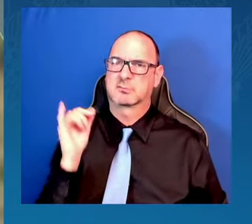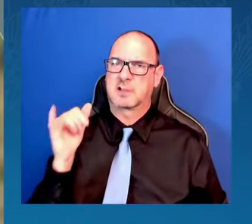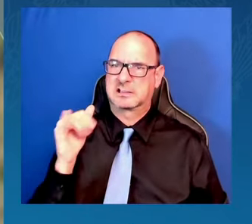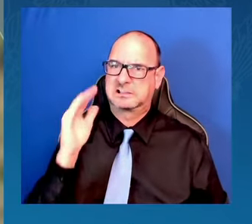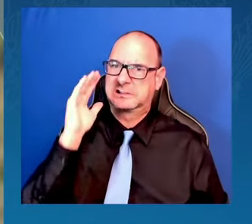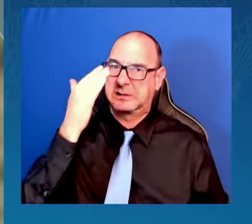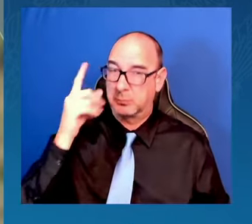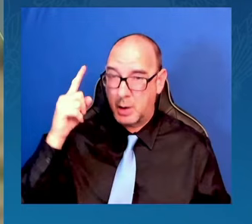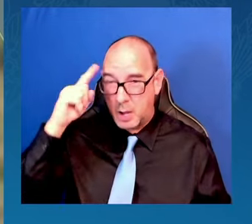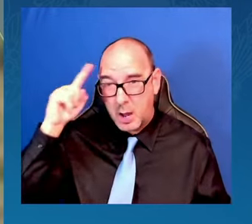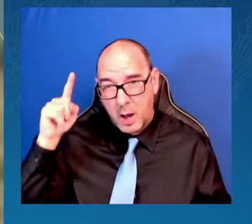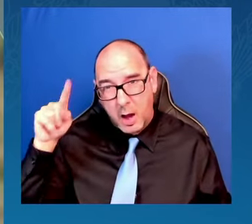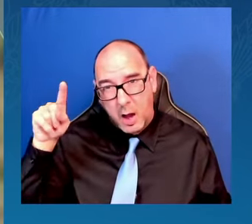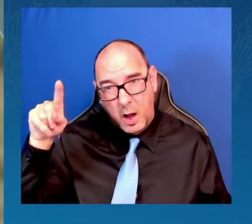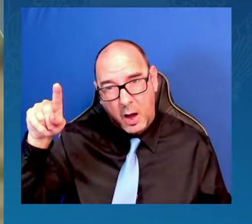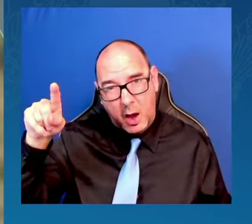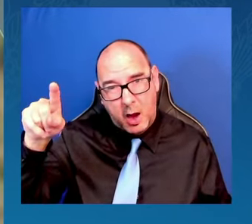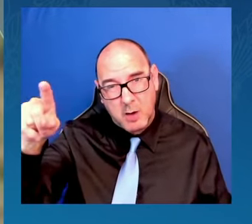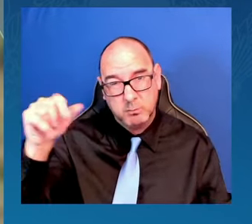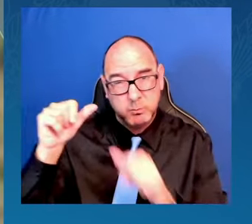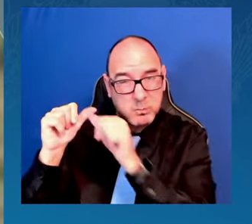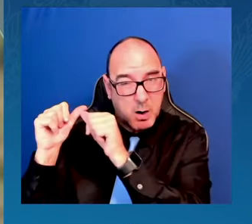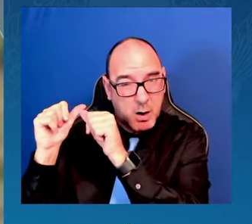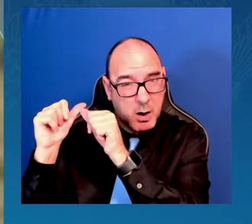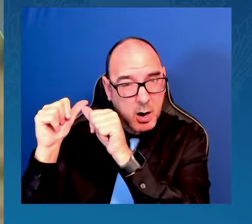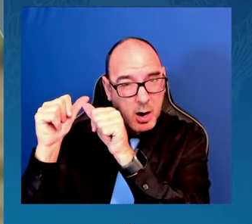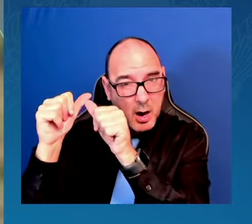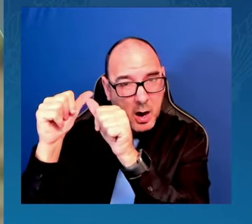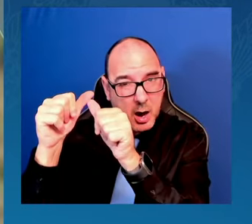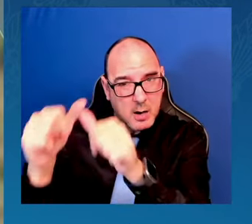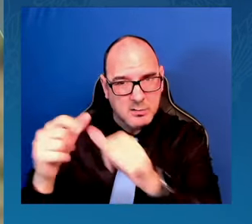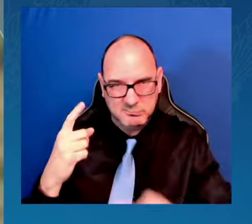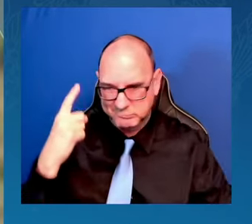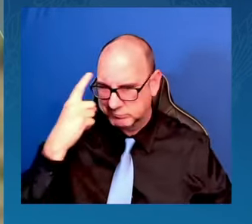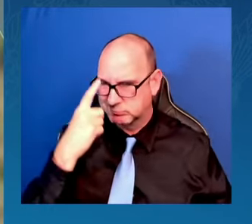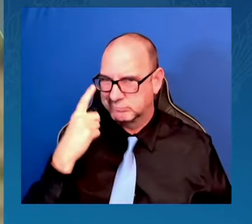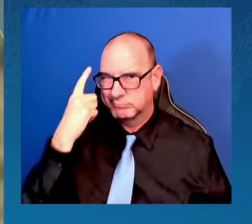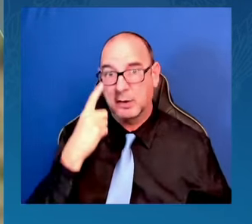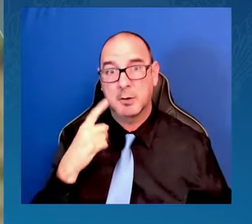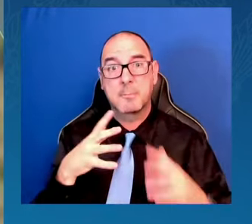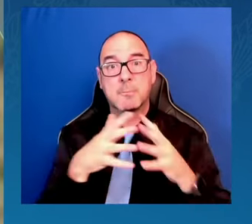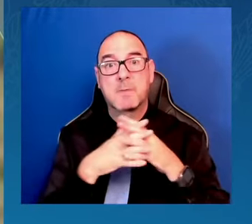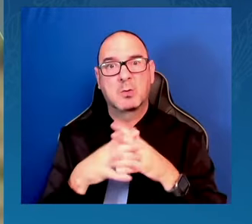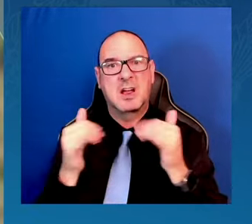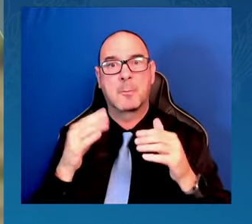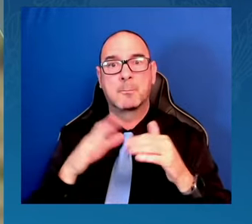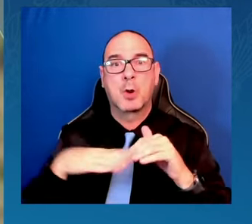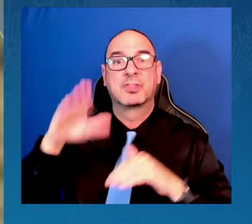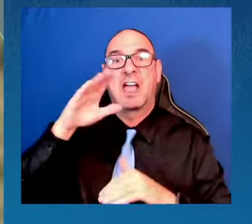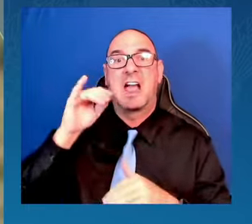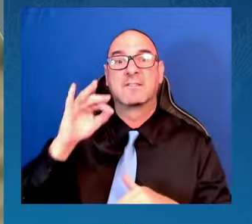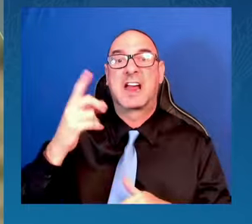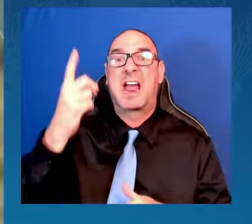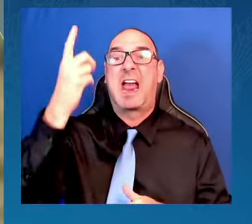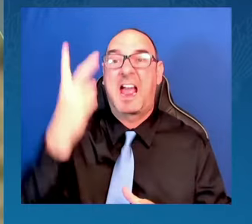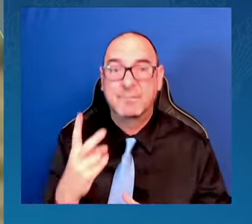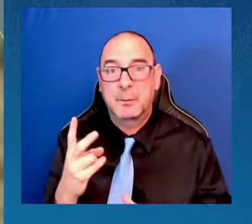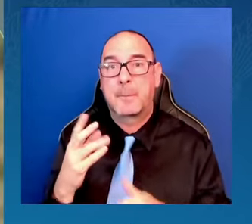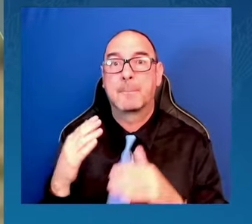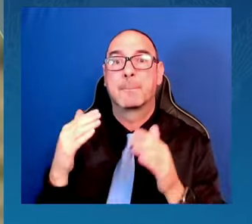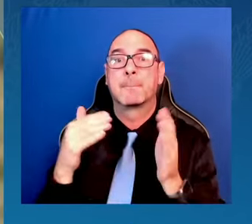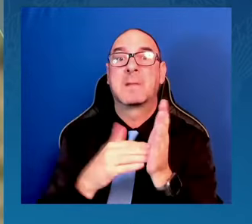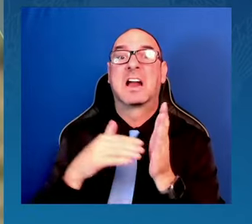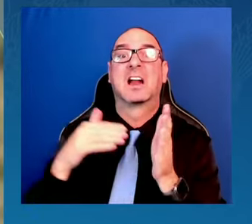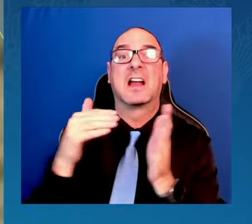let's think about it. Today, America has more than 500,000 miles of transmission lines, enough to